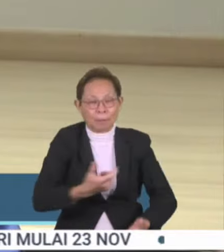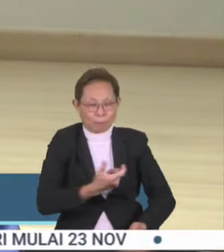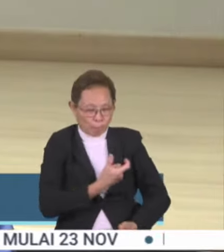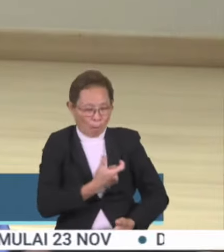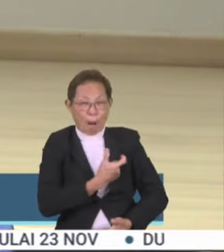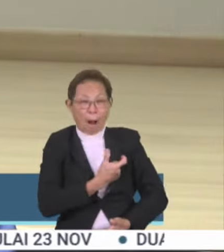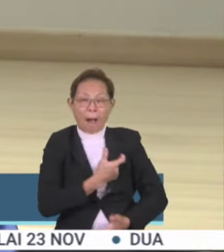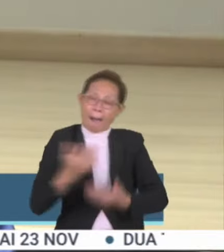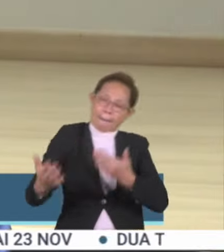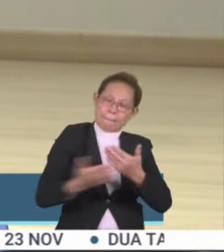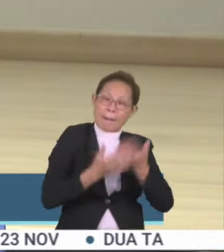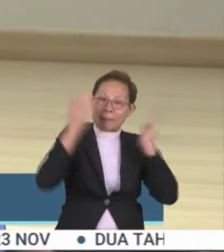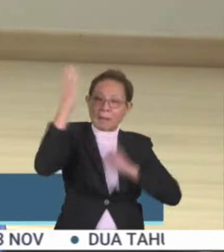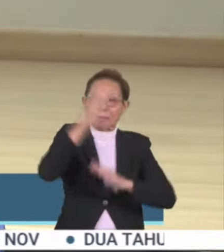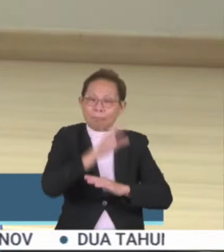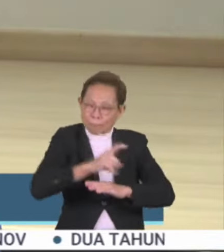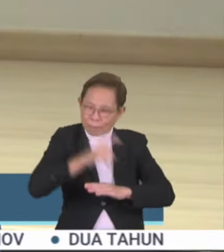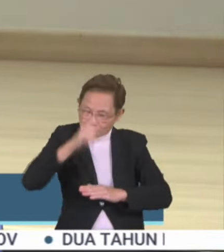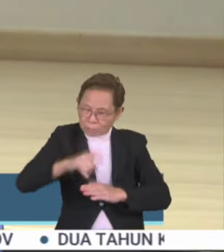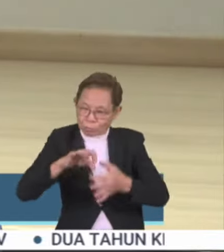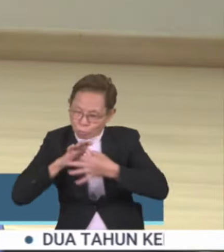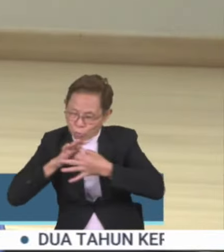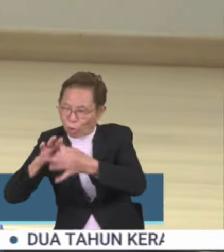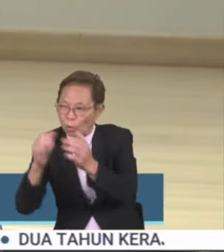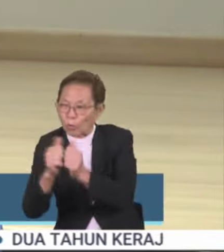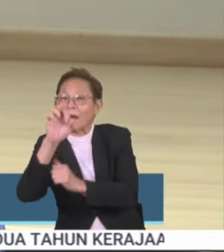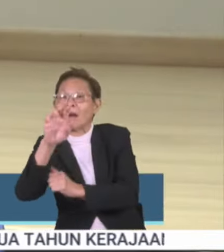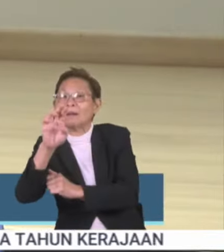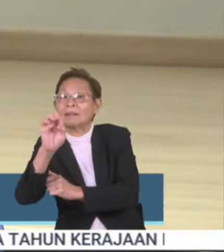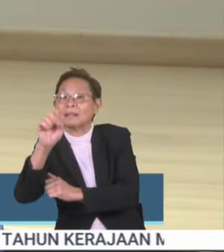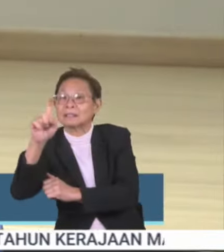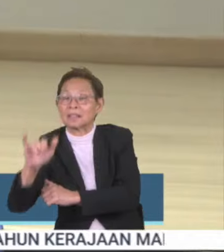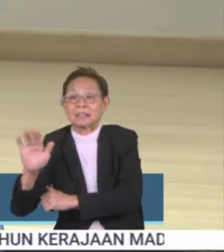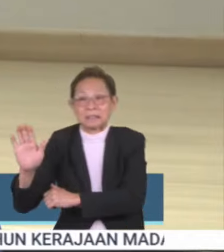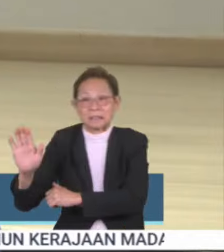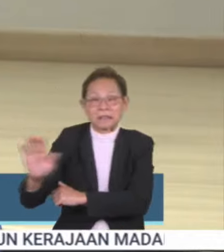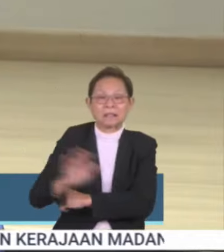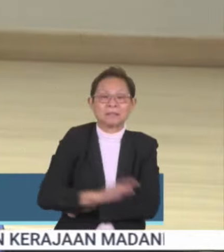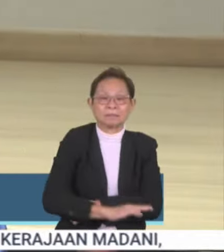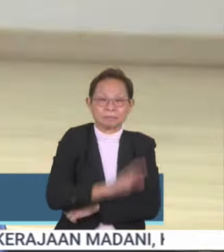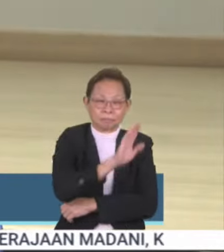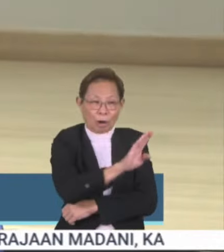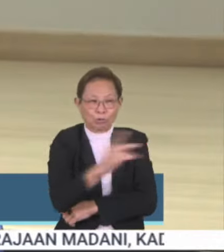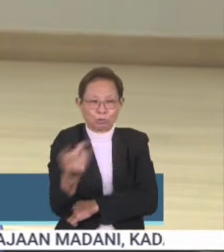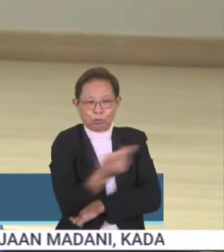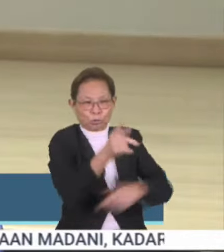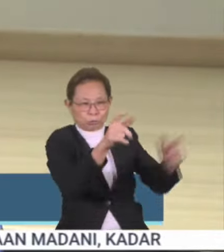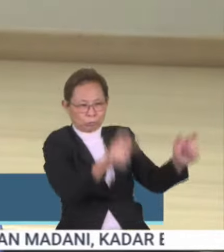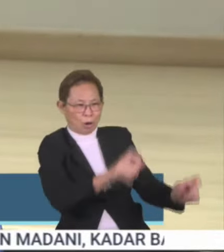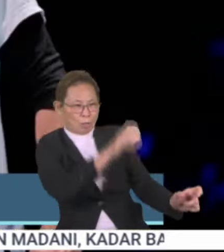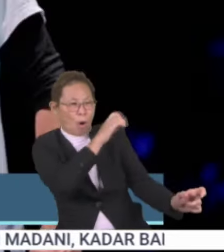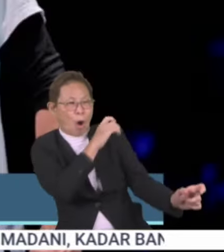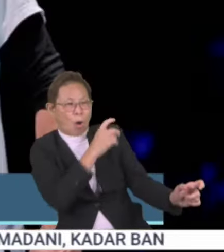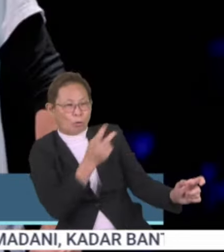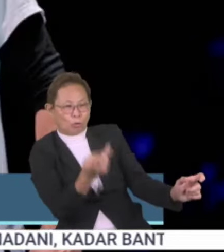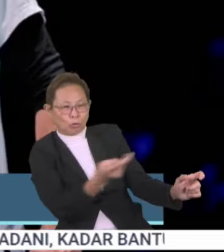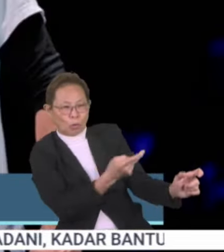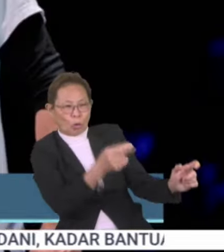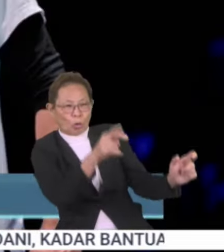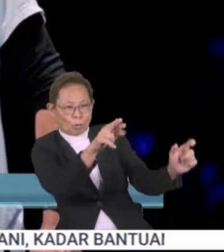work together with Rexy. So it is the responsibility of both.